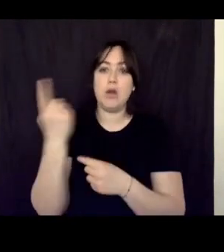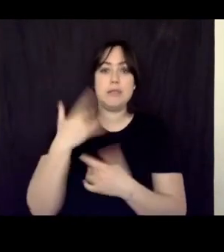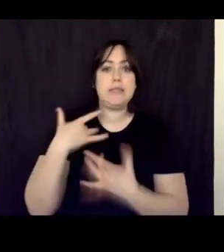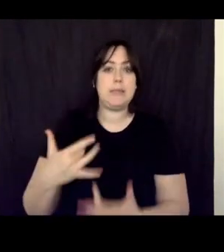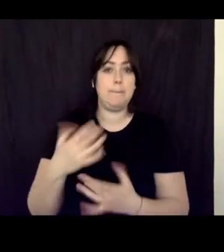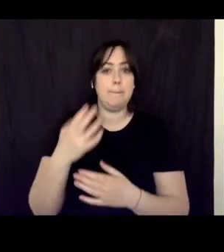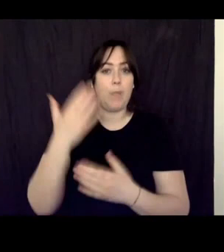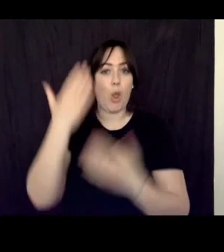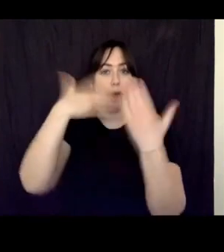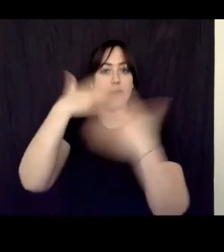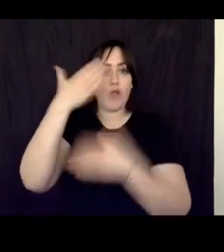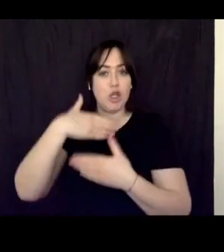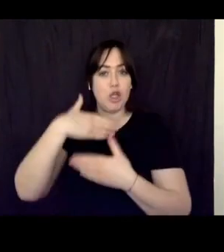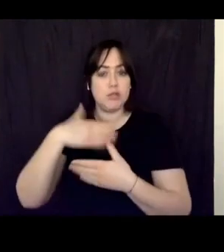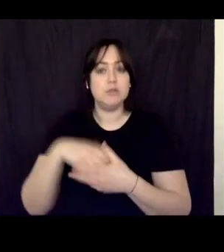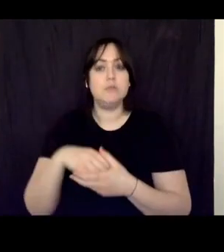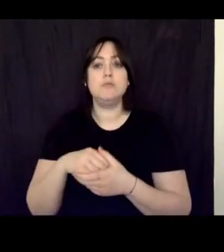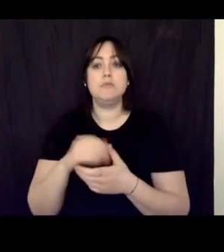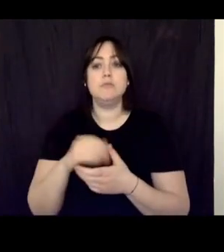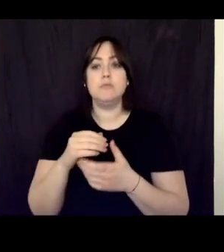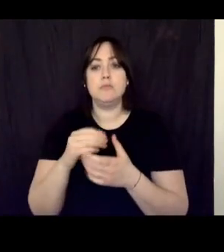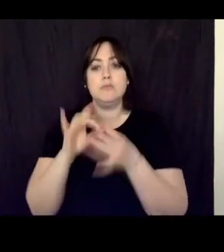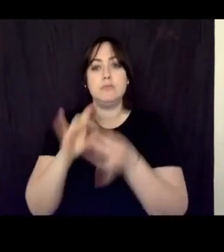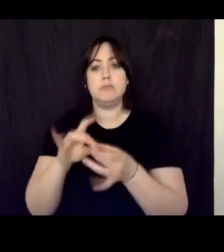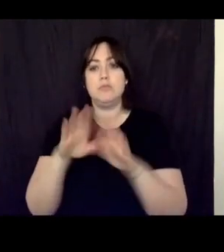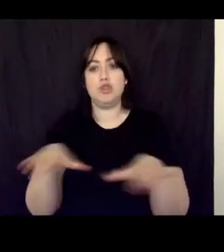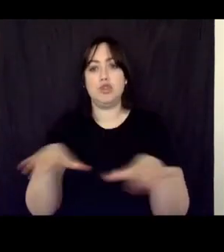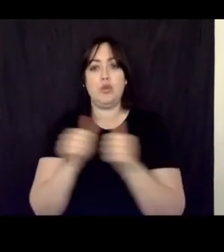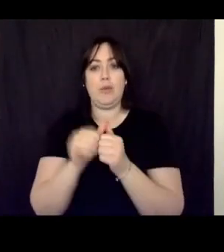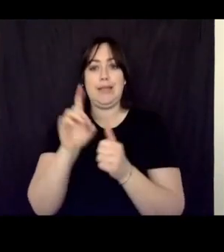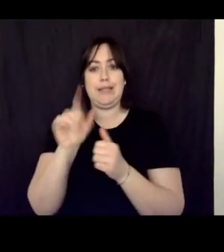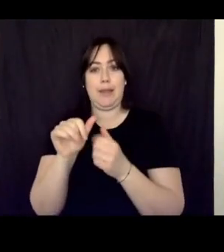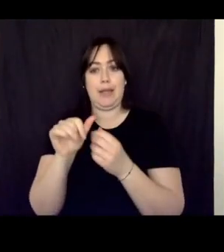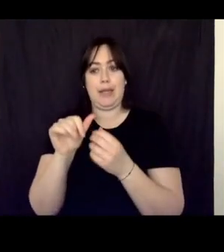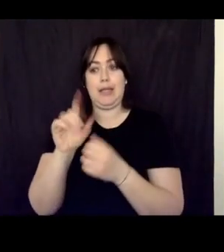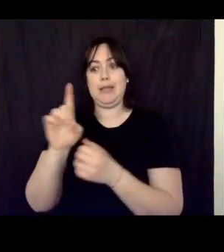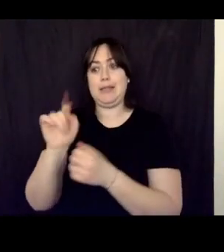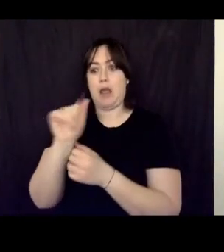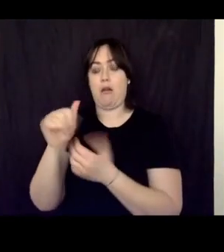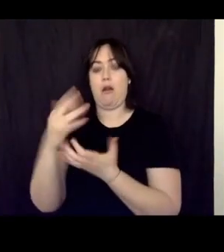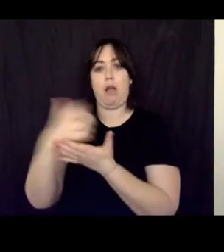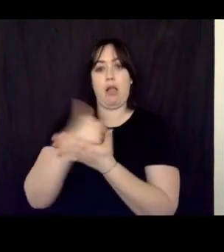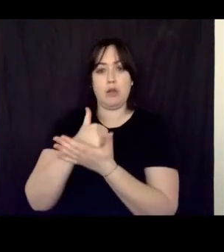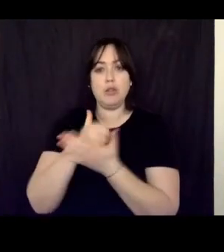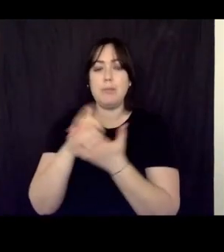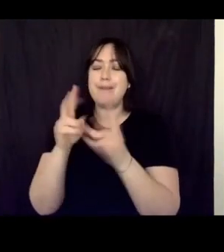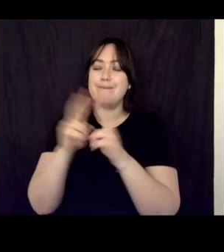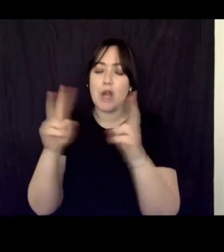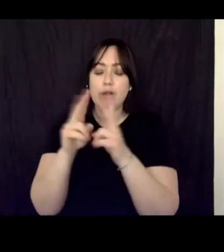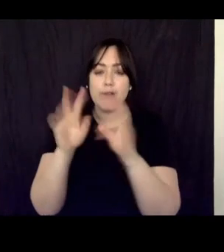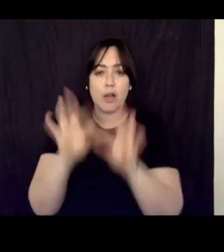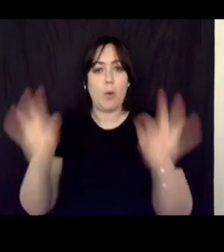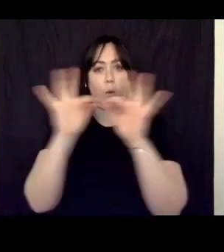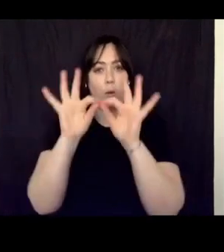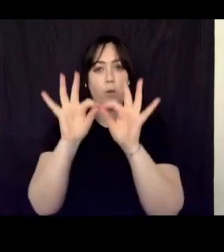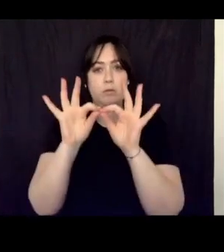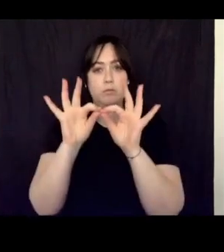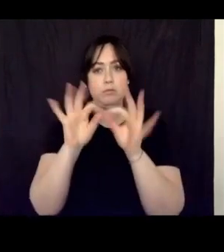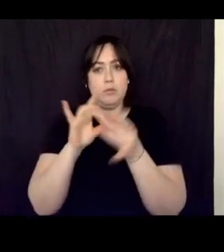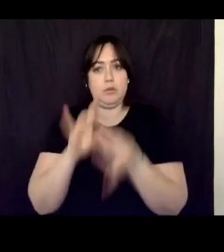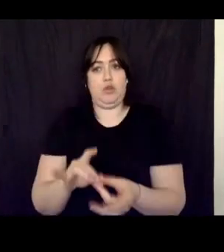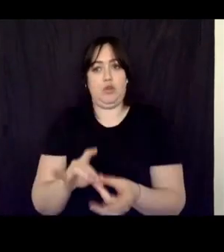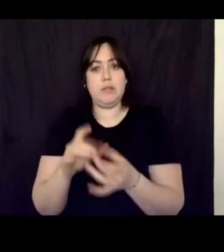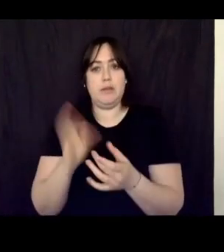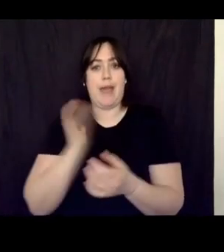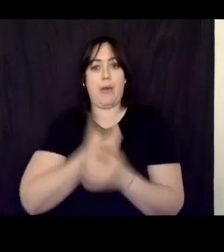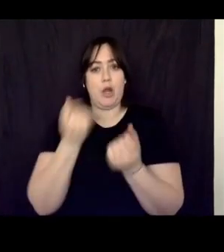with disabilities, but are very, very important when it comes to understanding the full spectrum of functional difficulties that